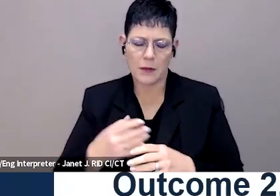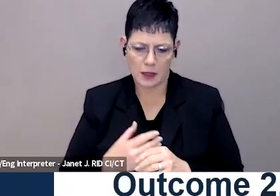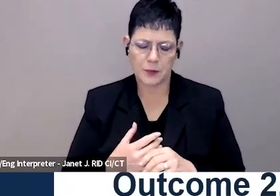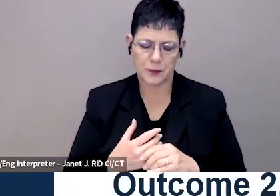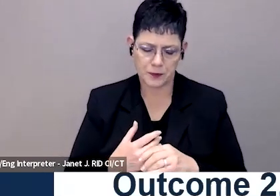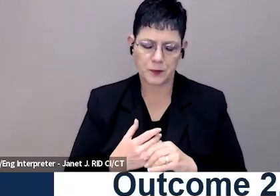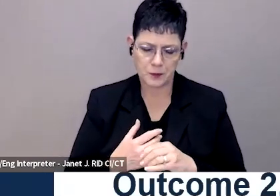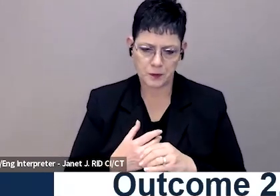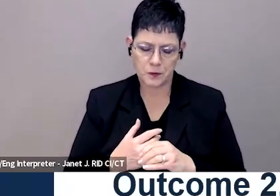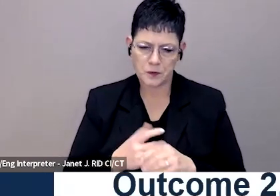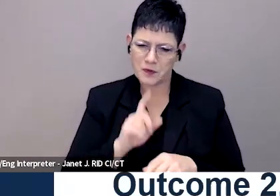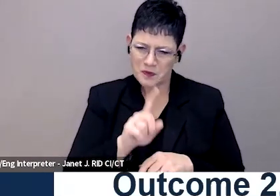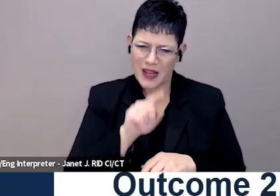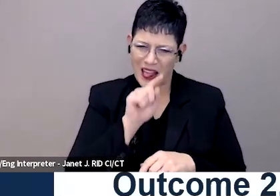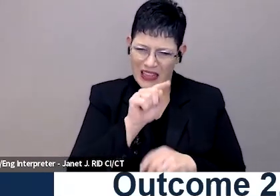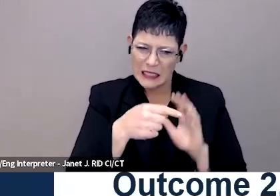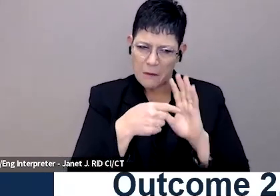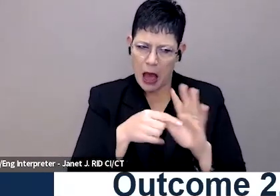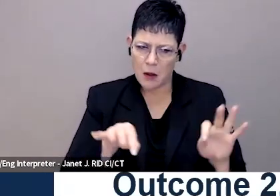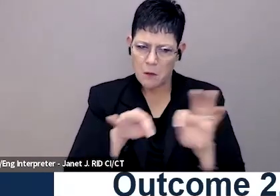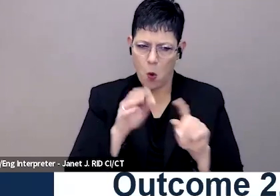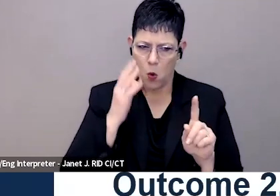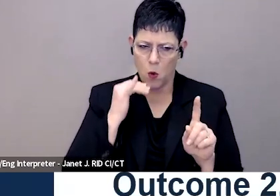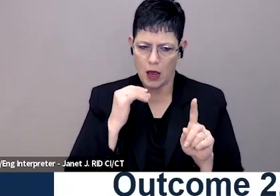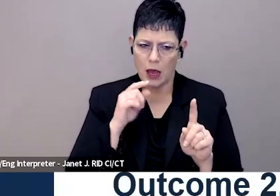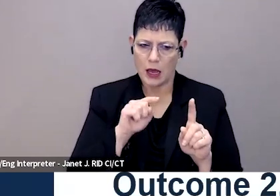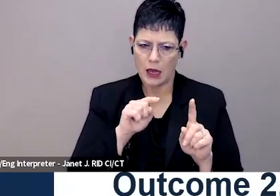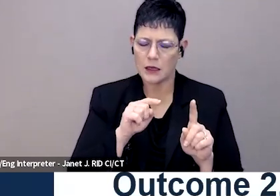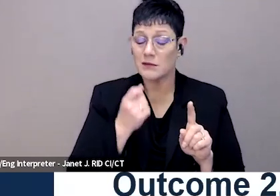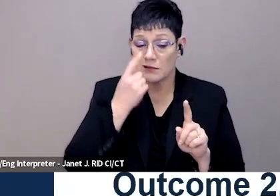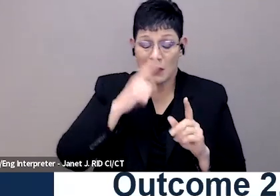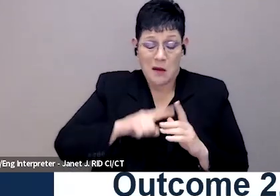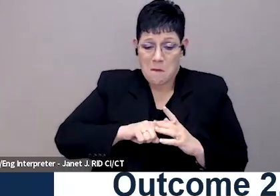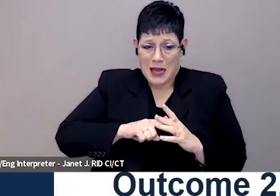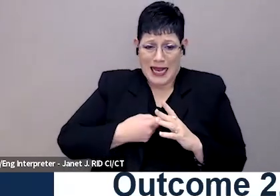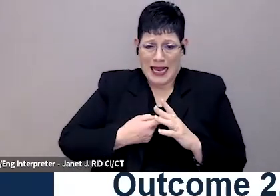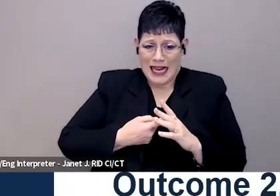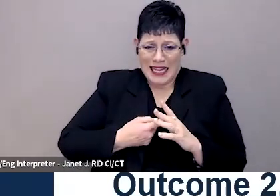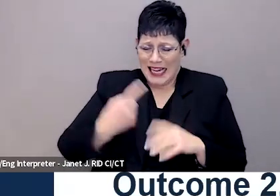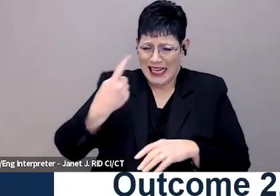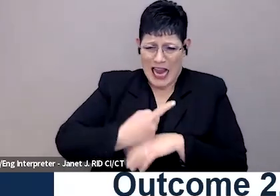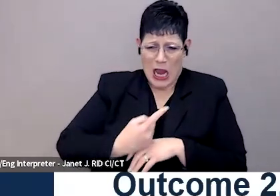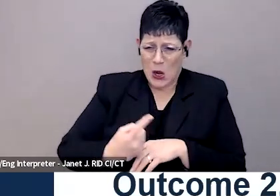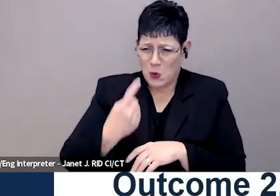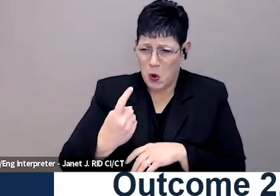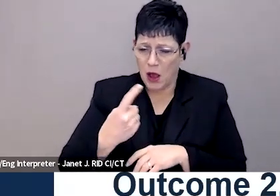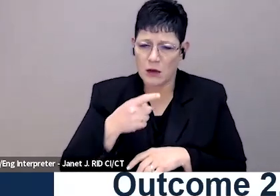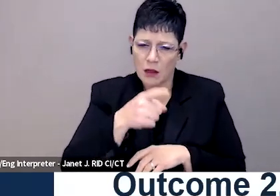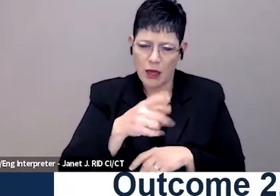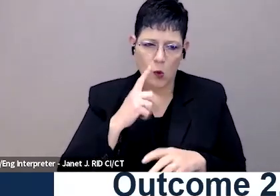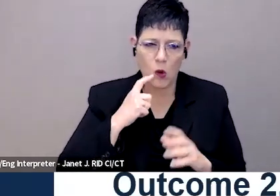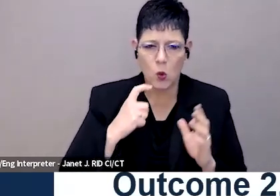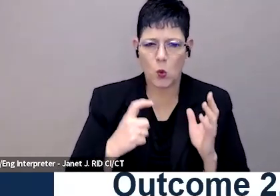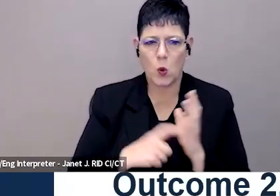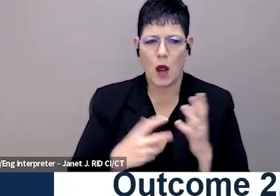One of the things that's very important about this model is that from the very beginning, in day one, it